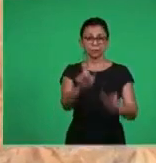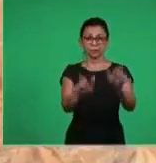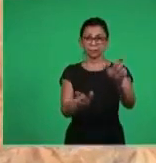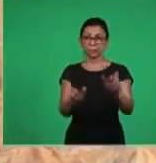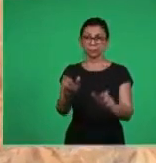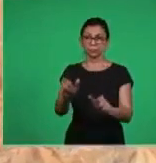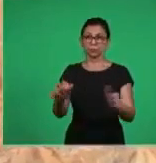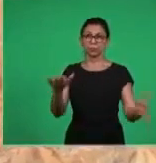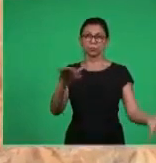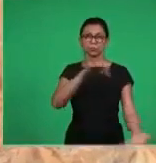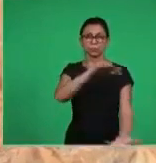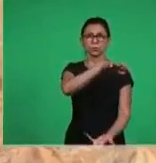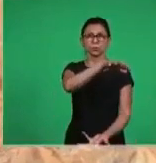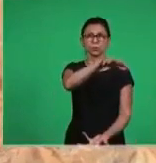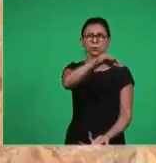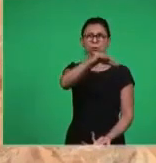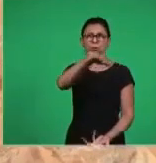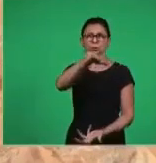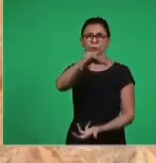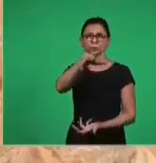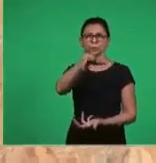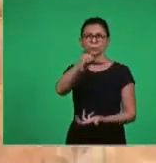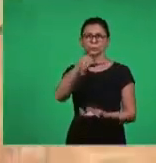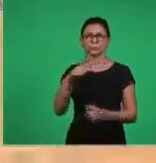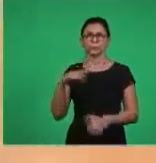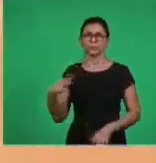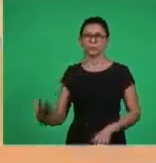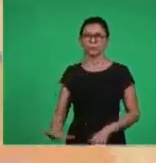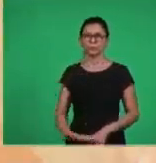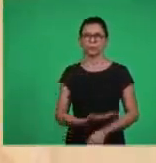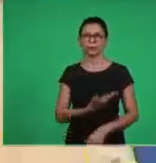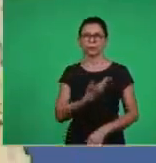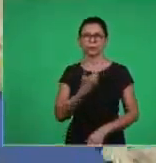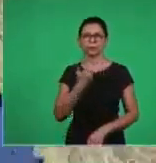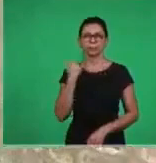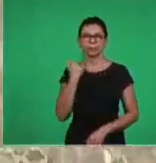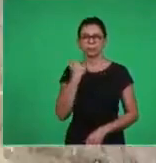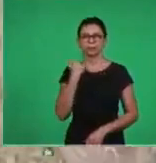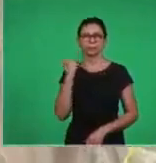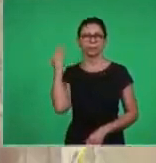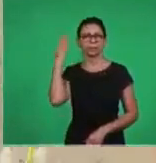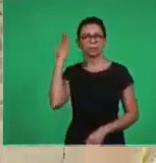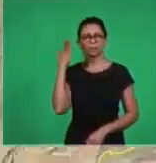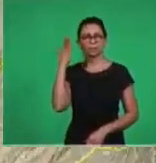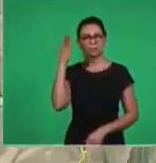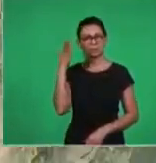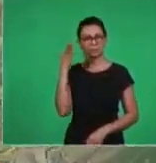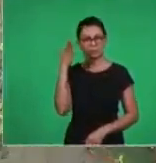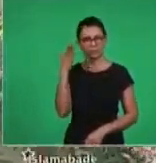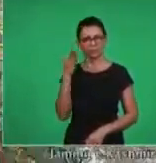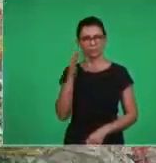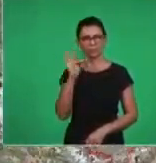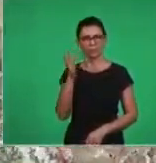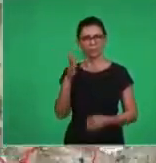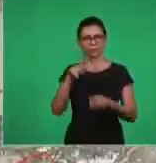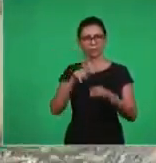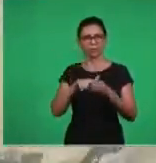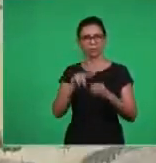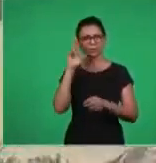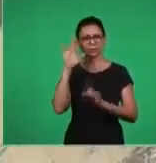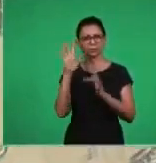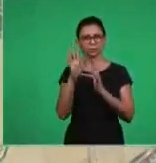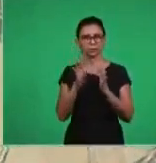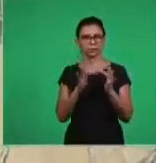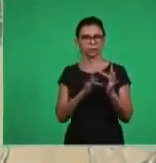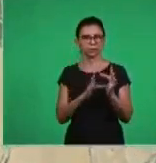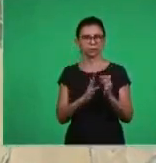People from every part of the world have been reached by the eternal gospel and by the message of the soon return